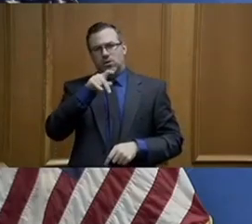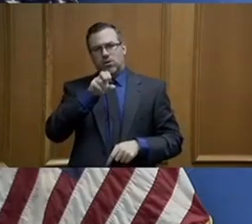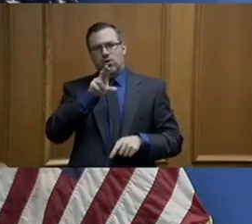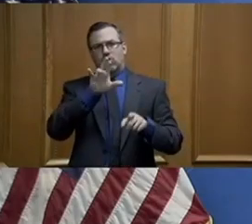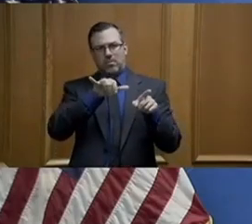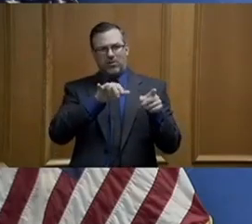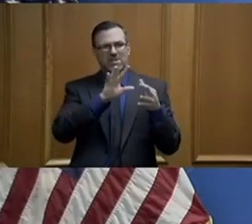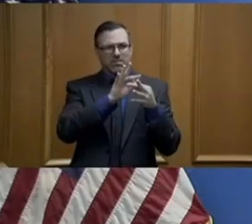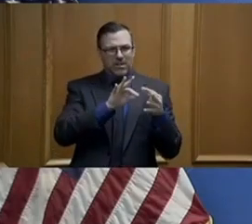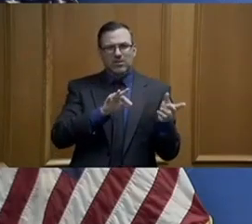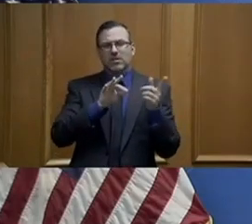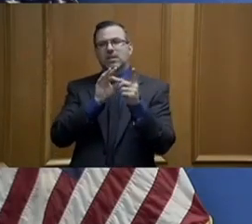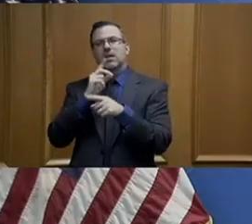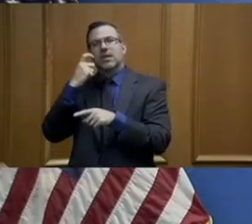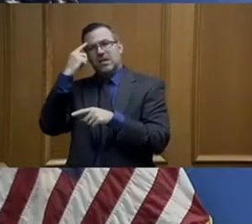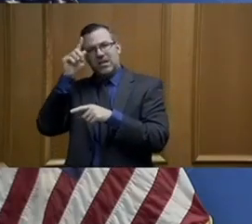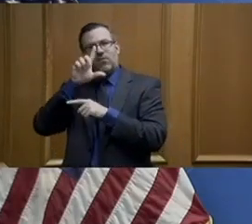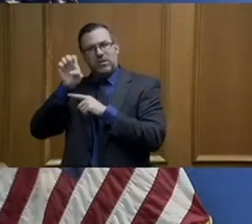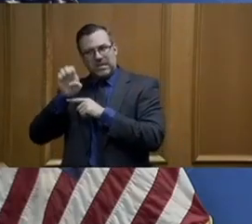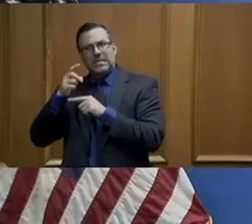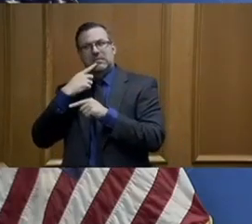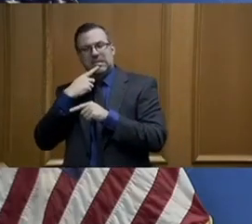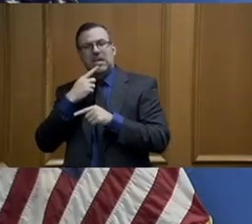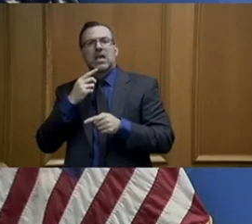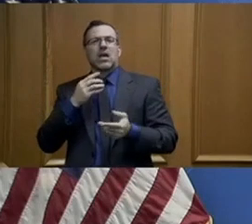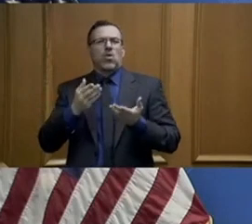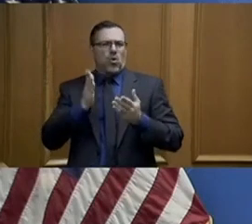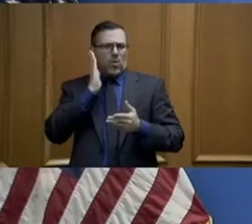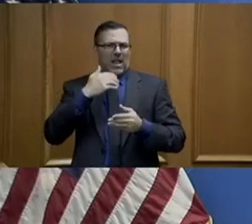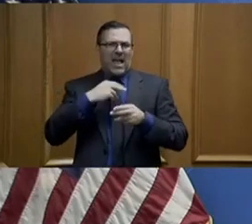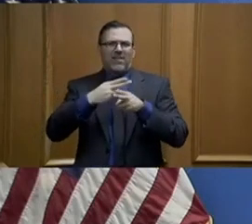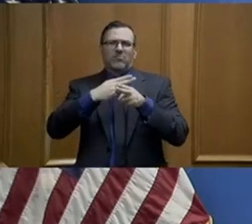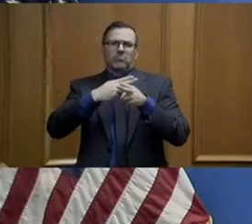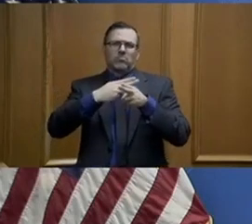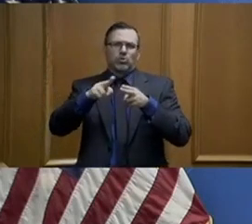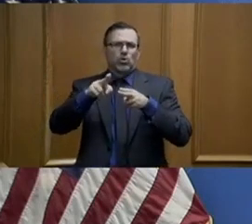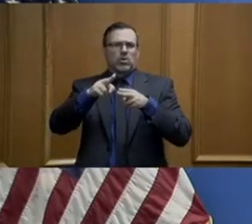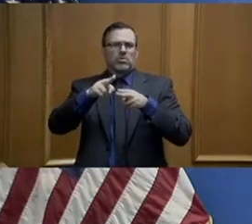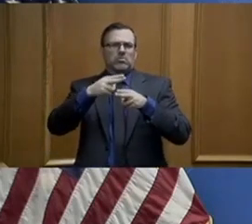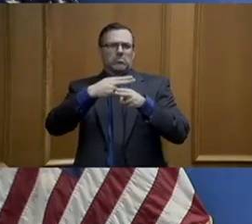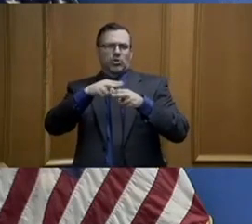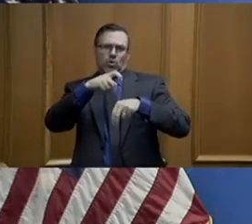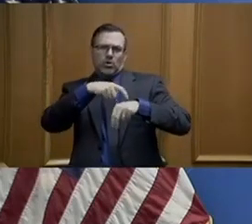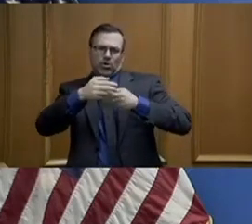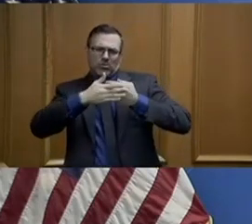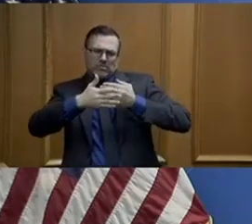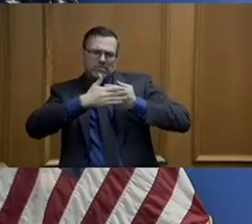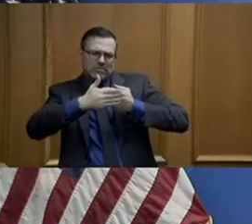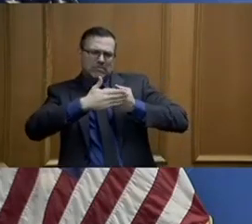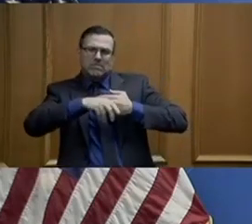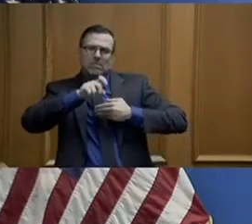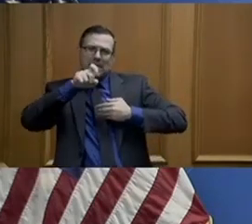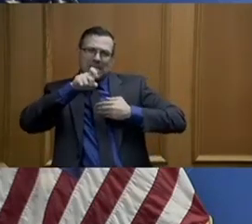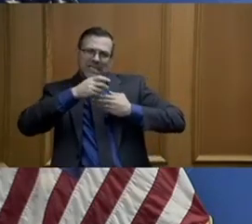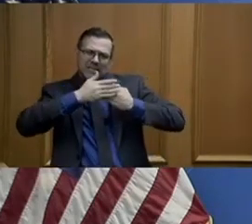will likely have some short-term needs potentially, but certainly long-term needs. So we're looking at facilities that we can